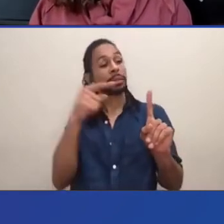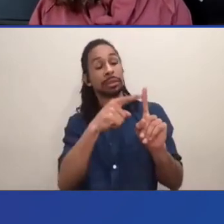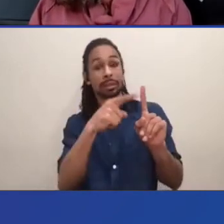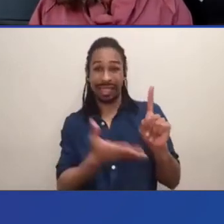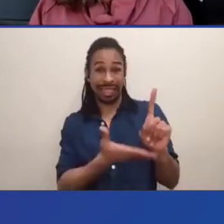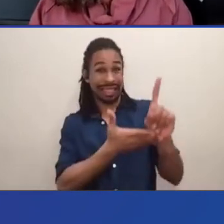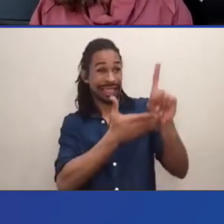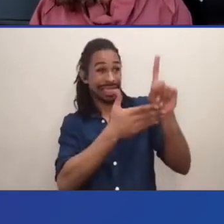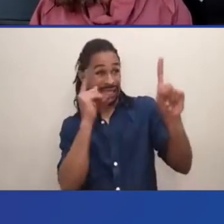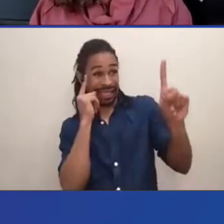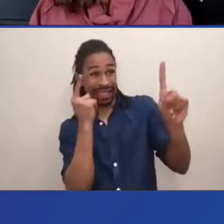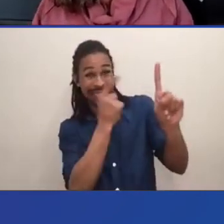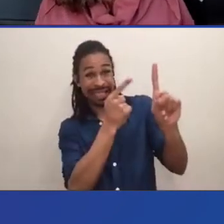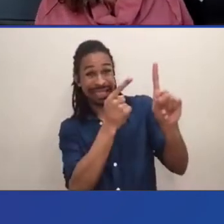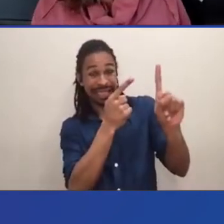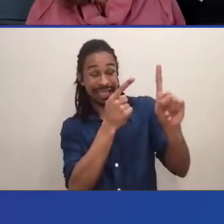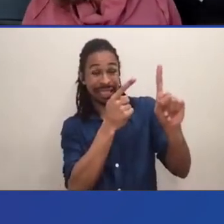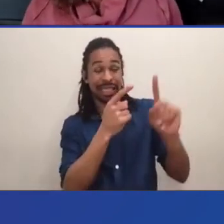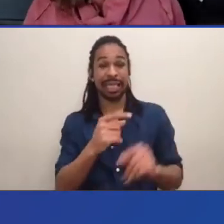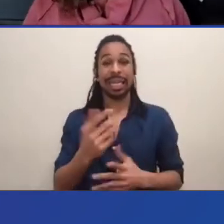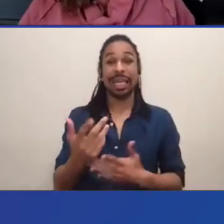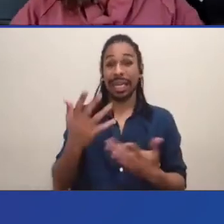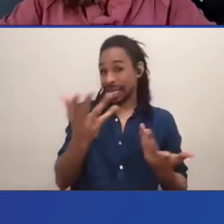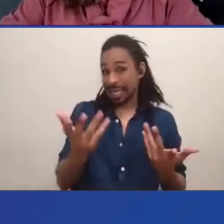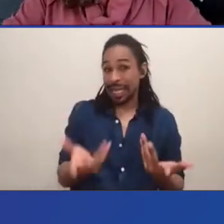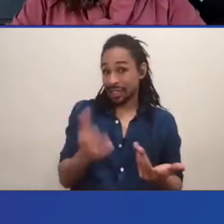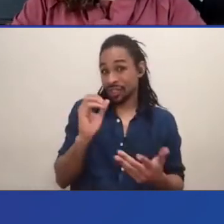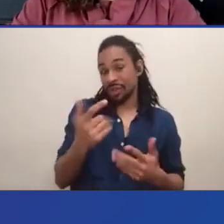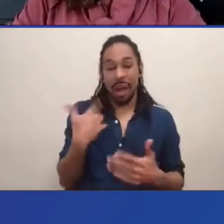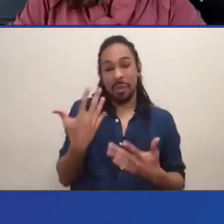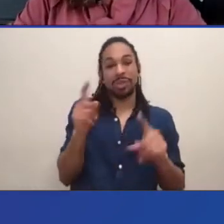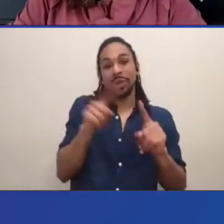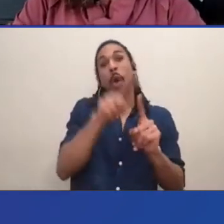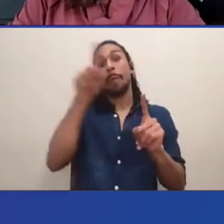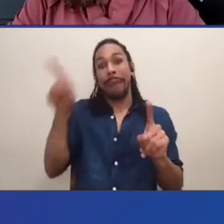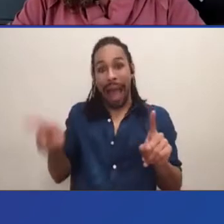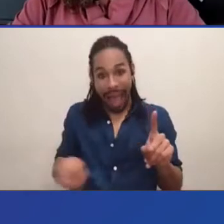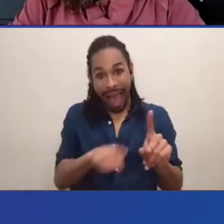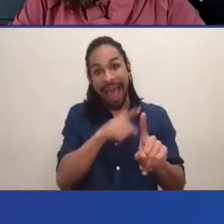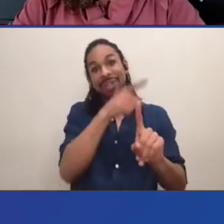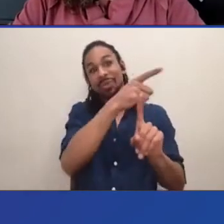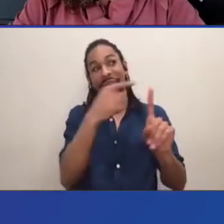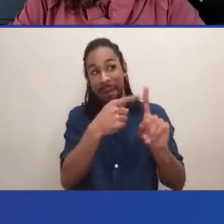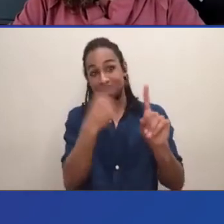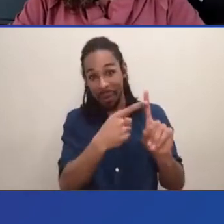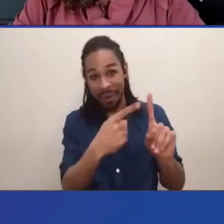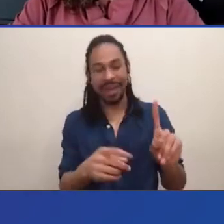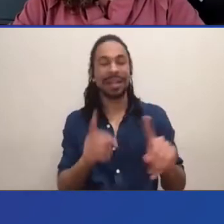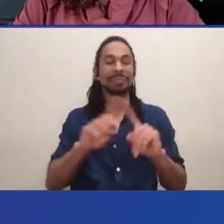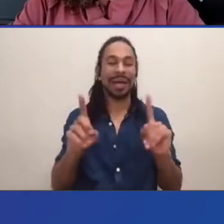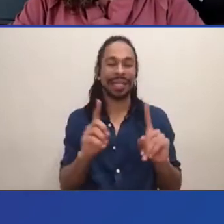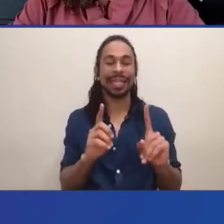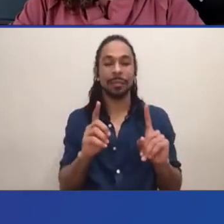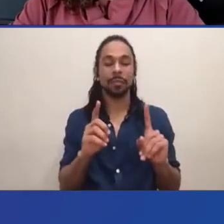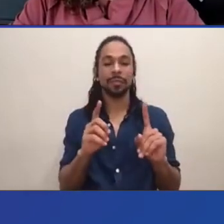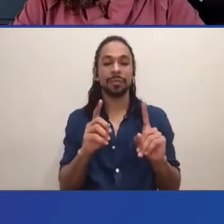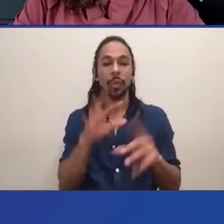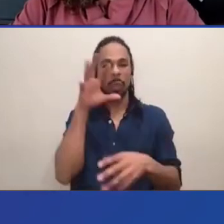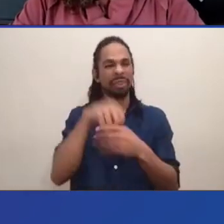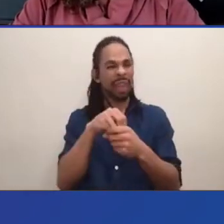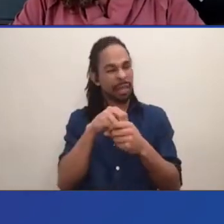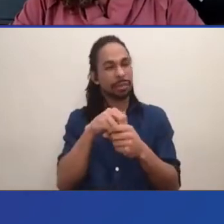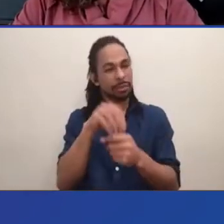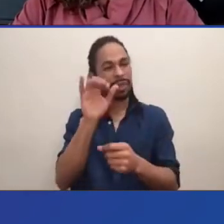to cycle back around, you know, because now we know it a little bit better, which is in part of that